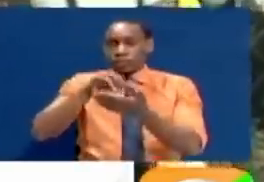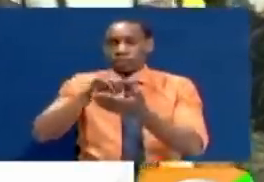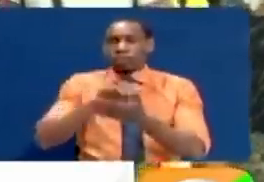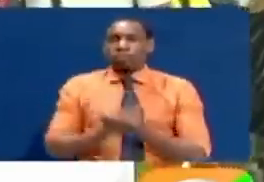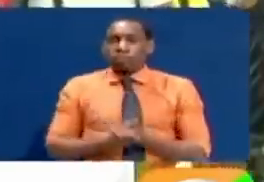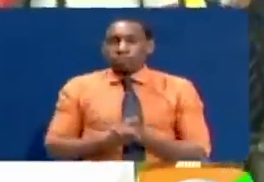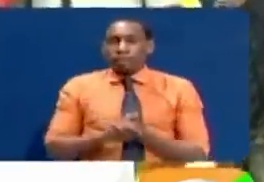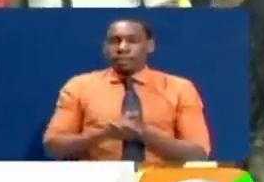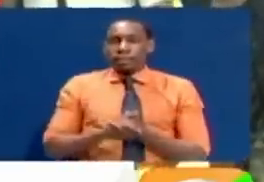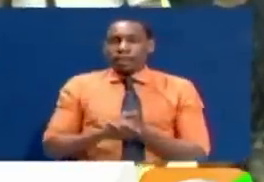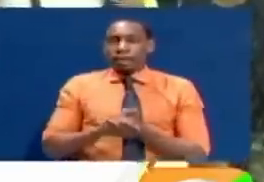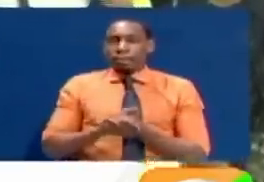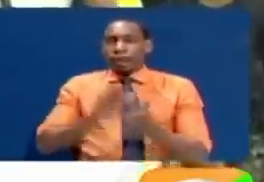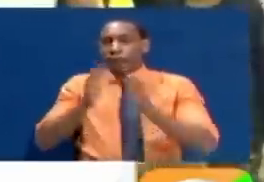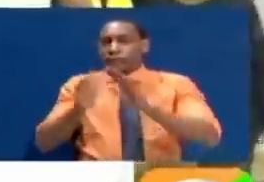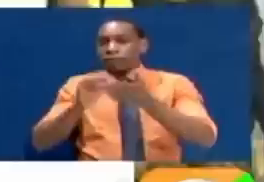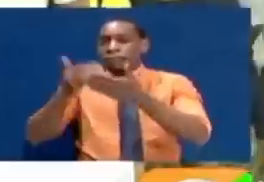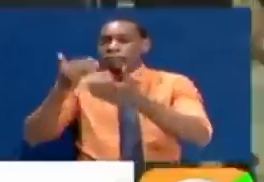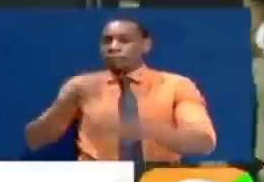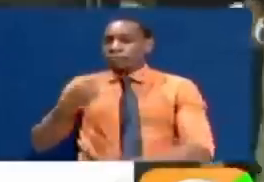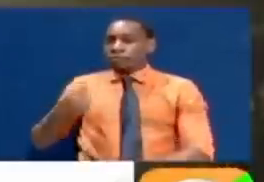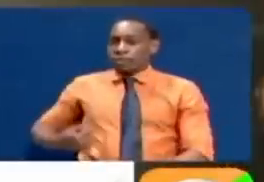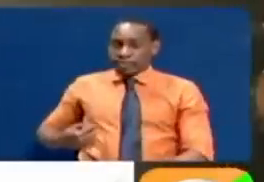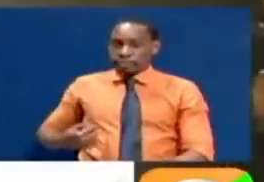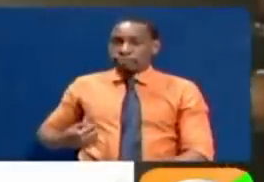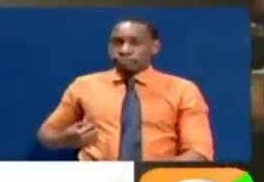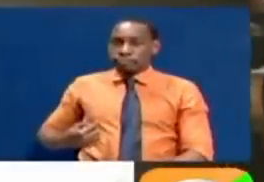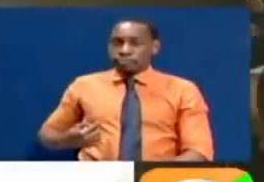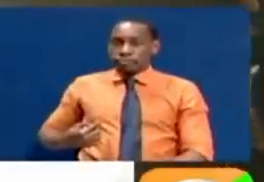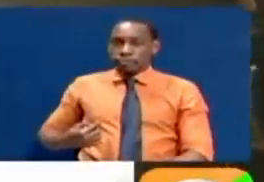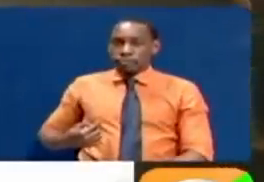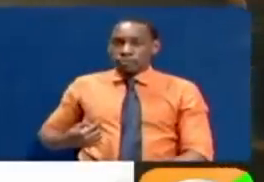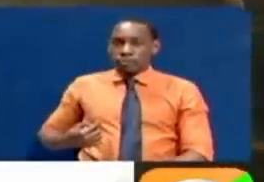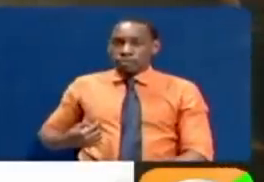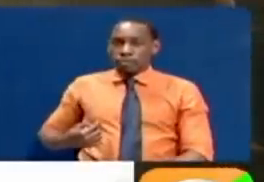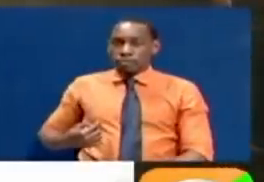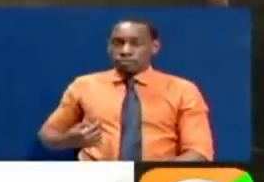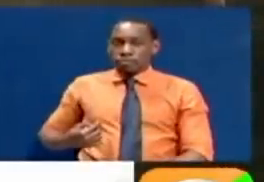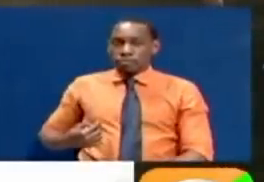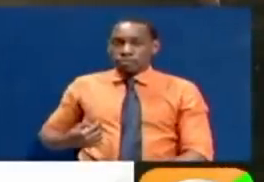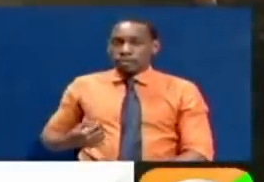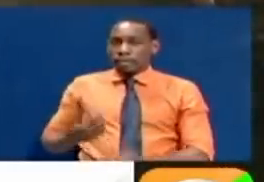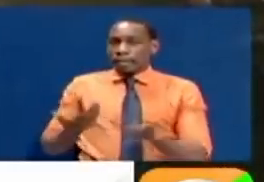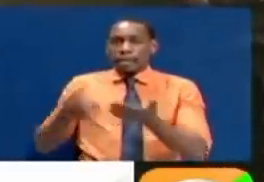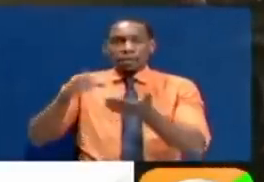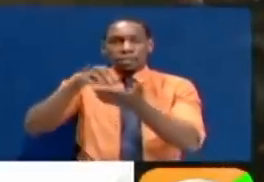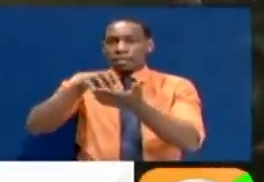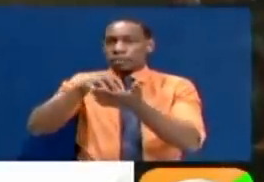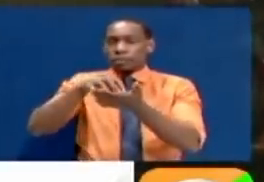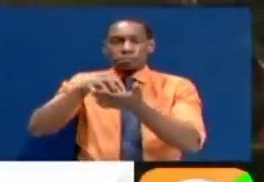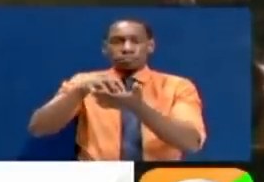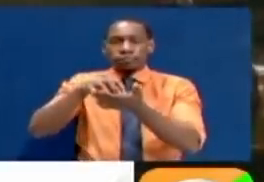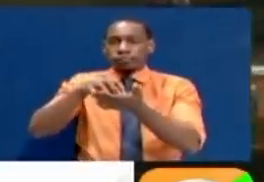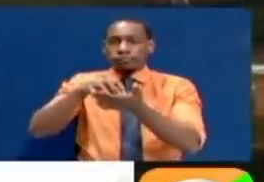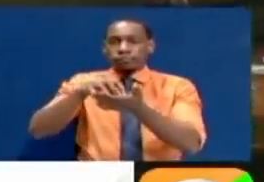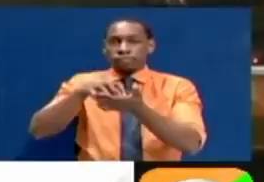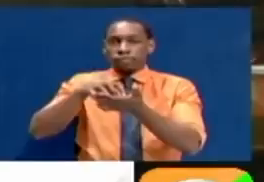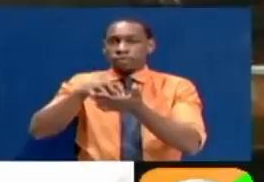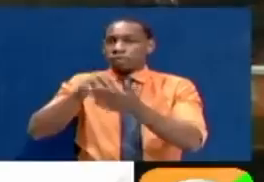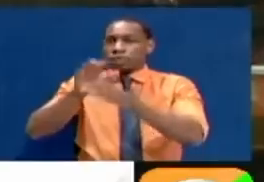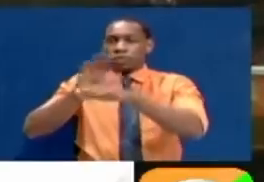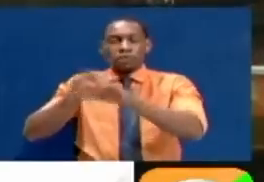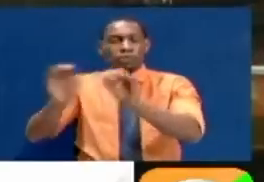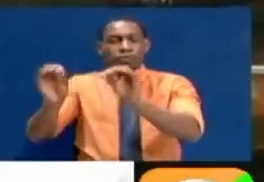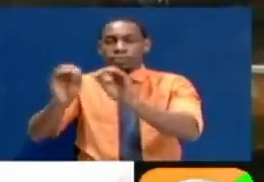in China. And so the situation was not very